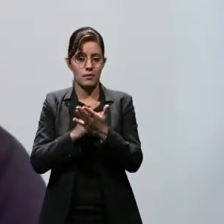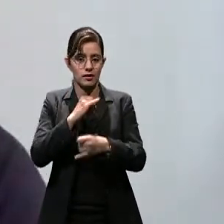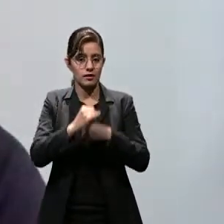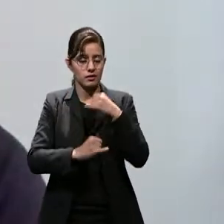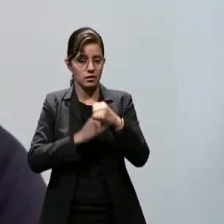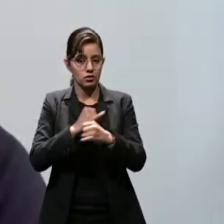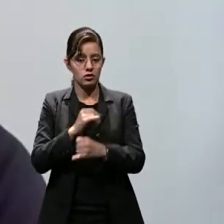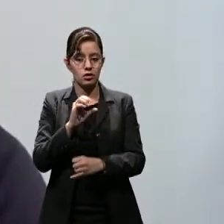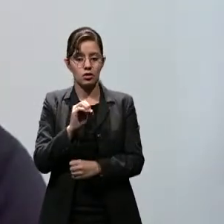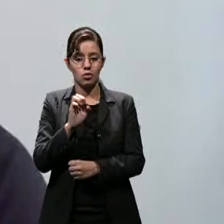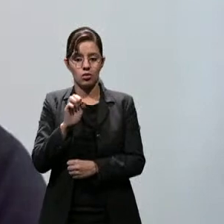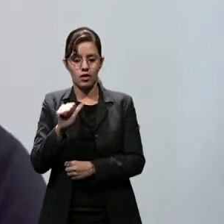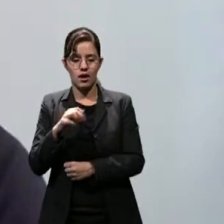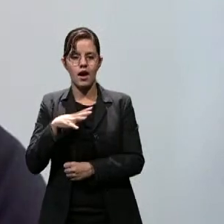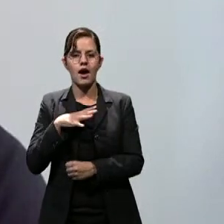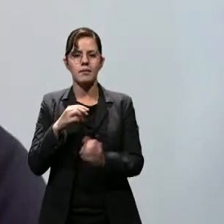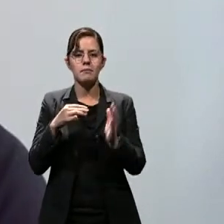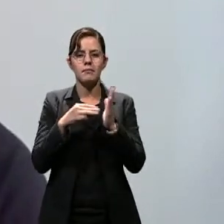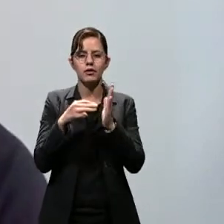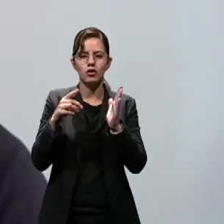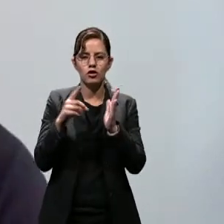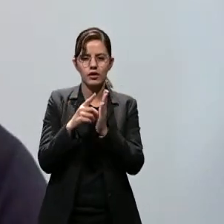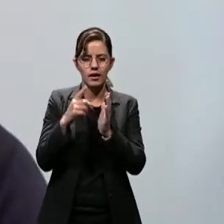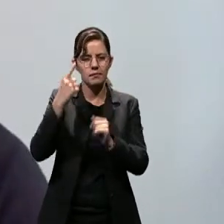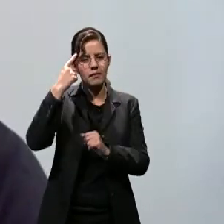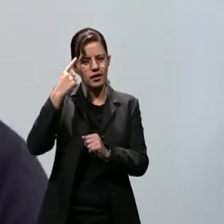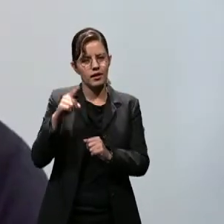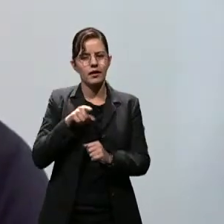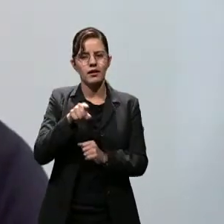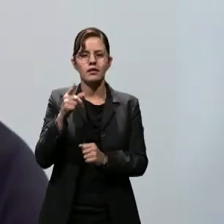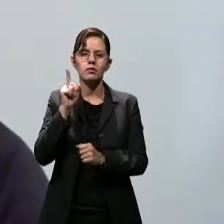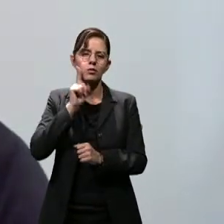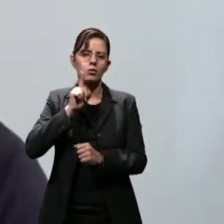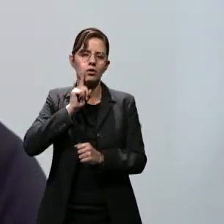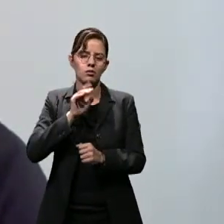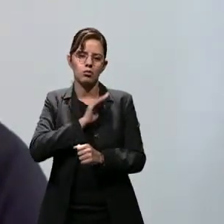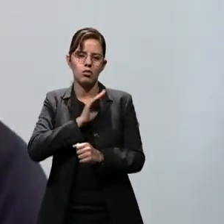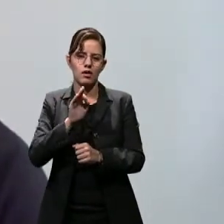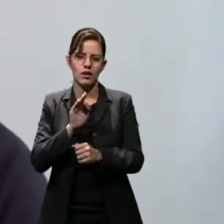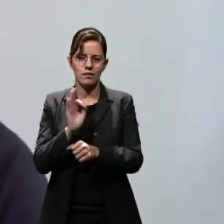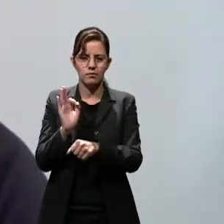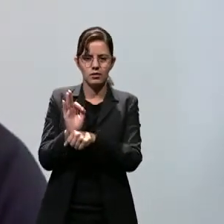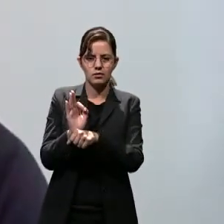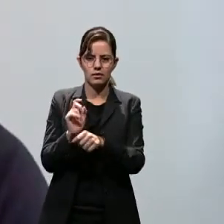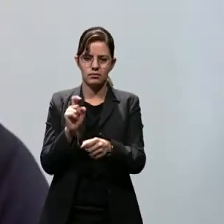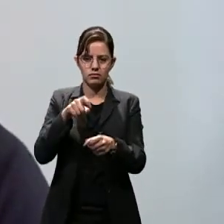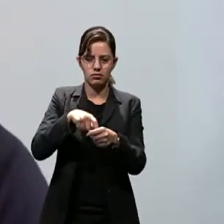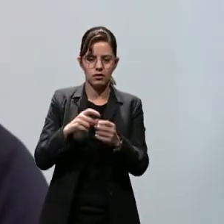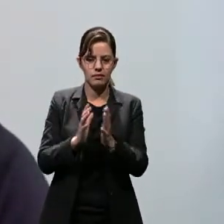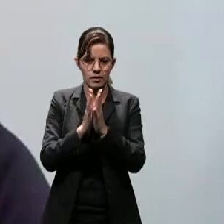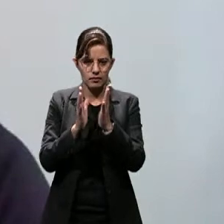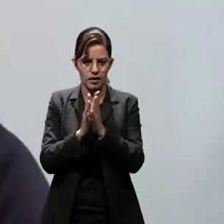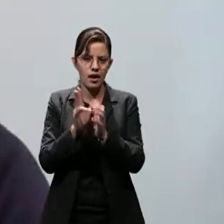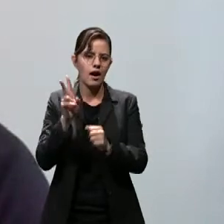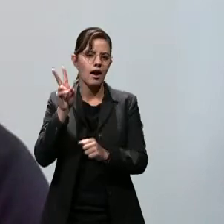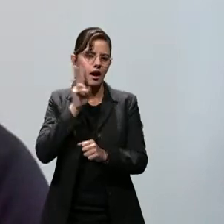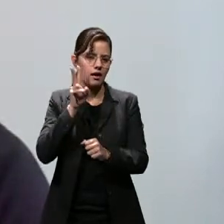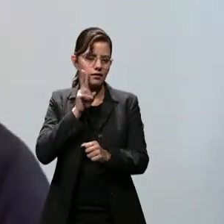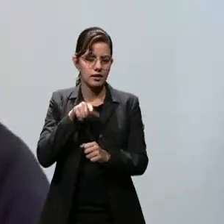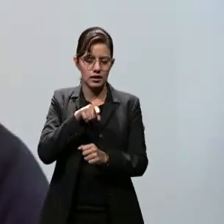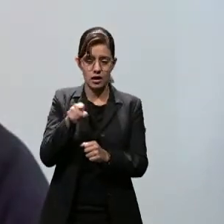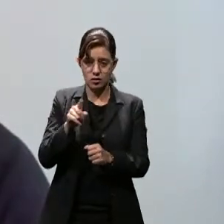has a methodology to incorporate the gender perspective as a tool to have a precise diagnosis regarding